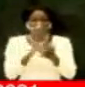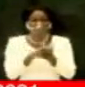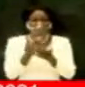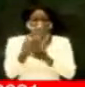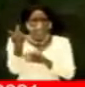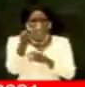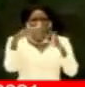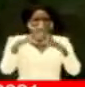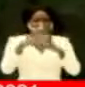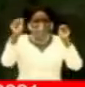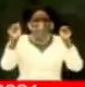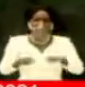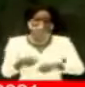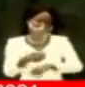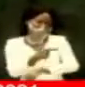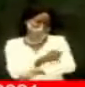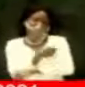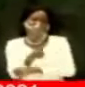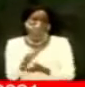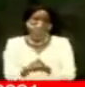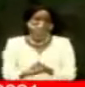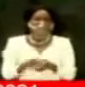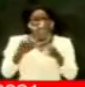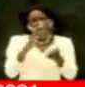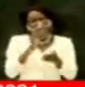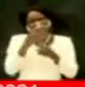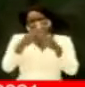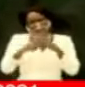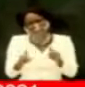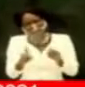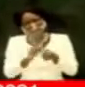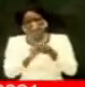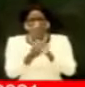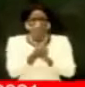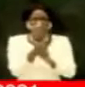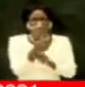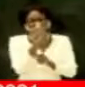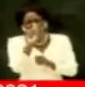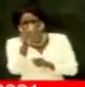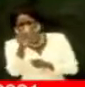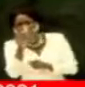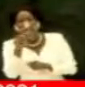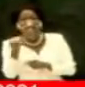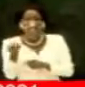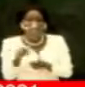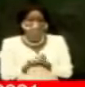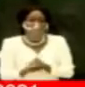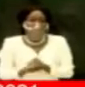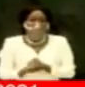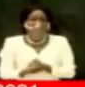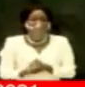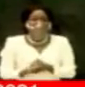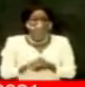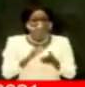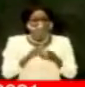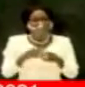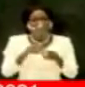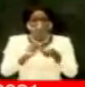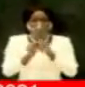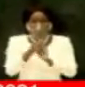few challenges, and some of them is that because the response is so good, some of our hospitals